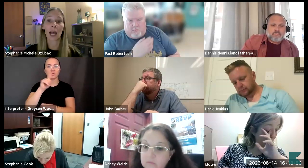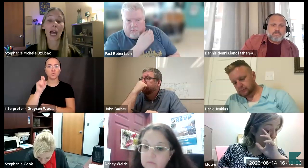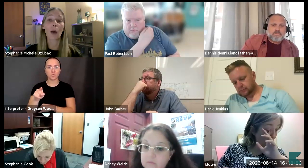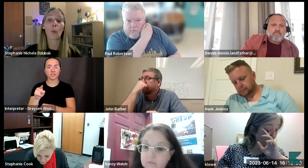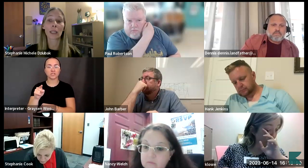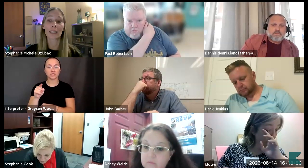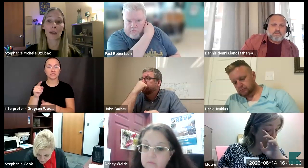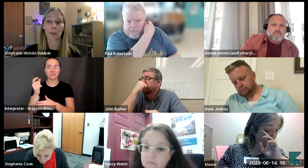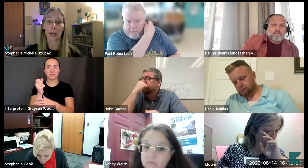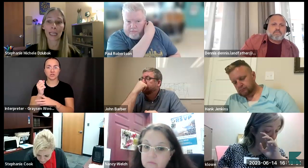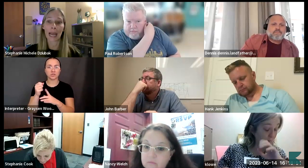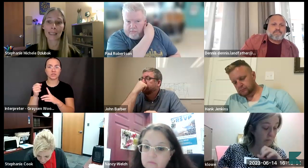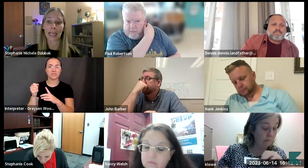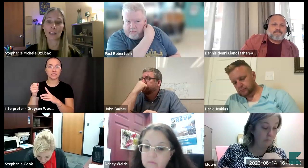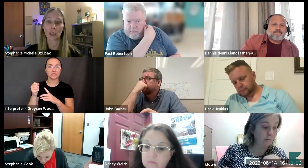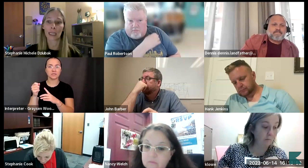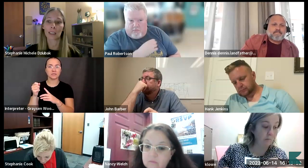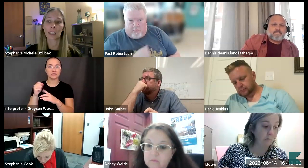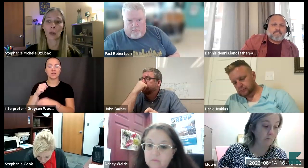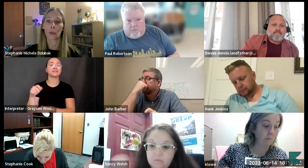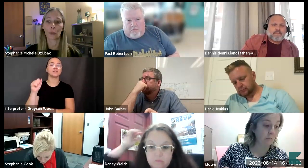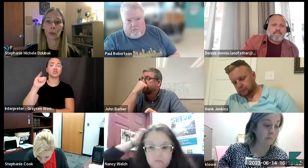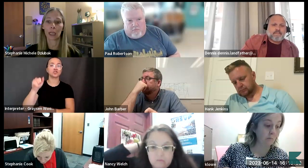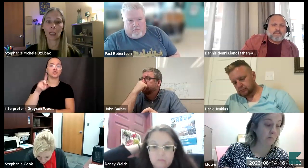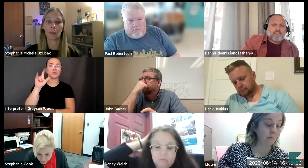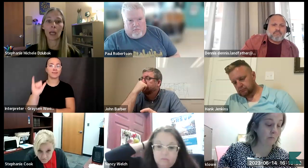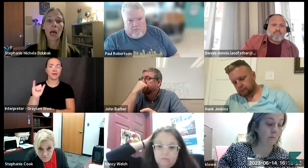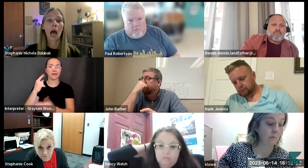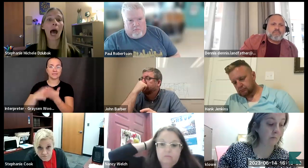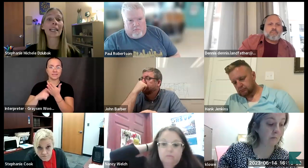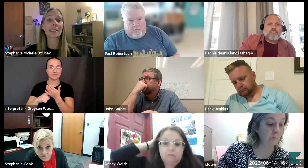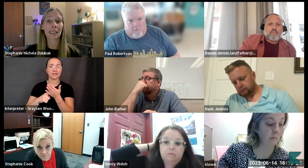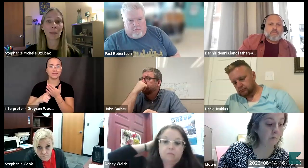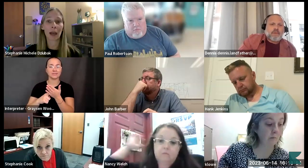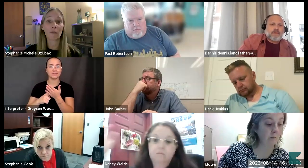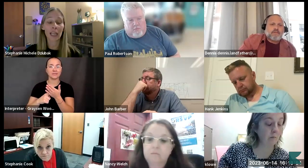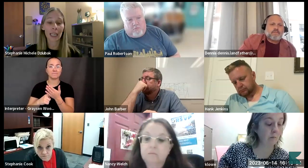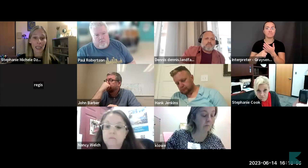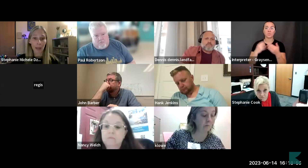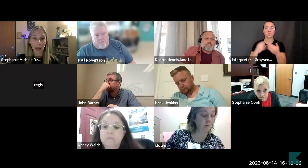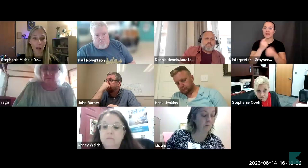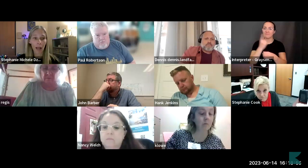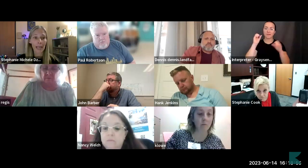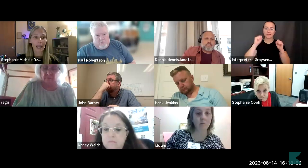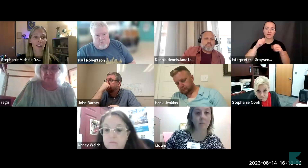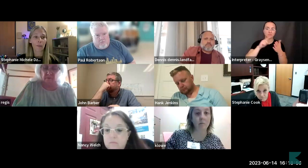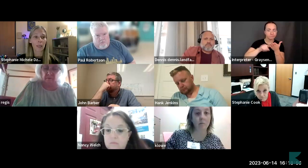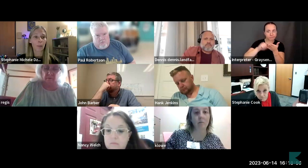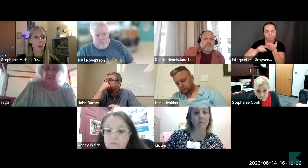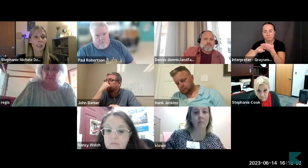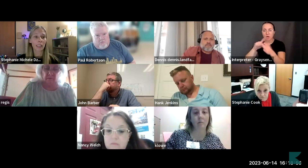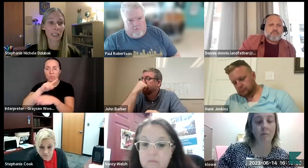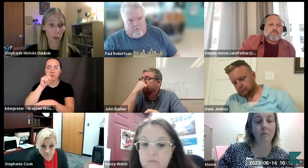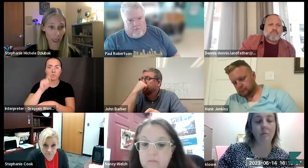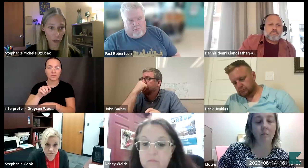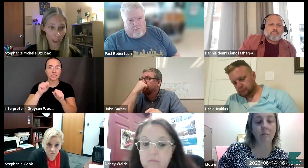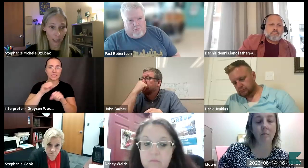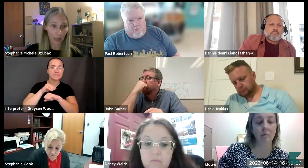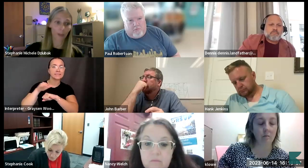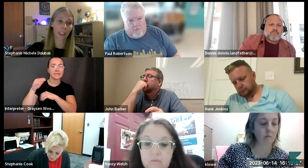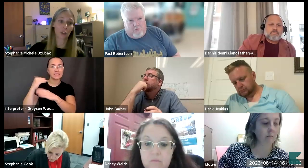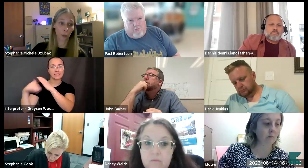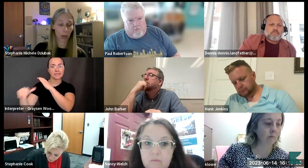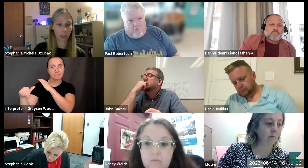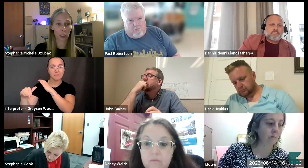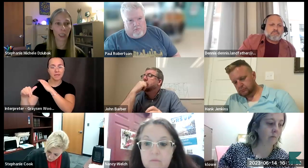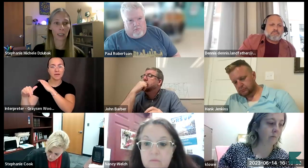July, once everybody has a chance to go through them. I can send them out via email and have people send